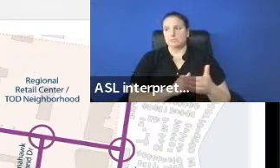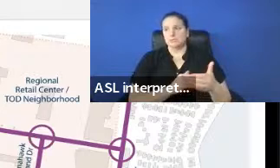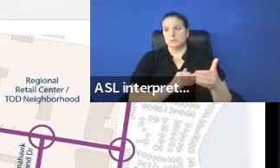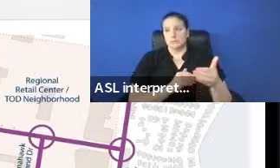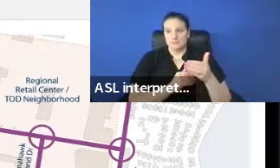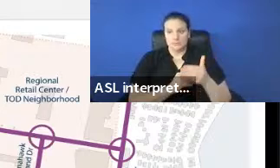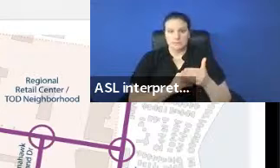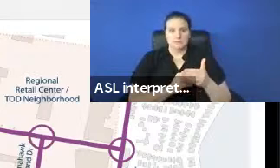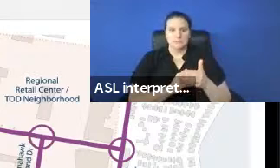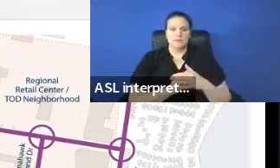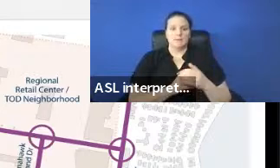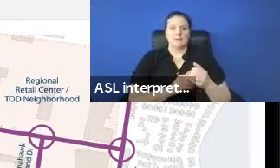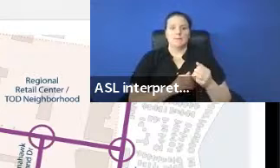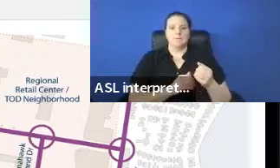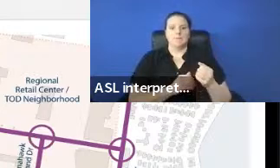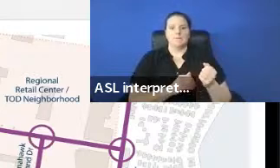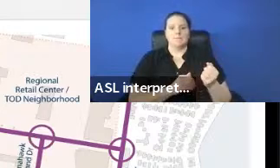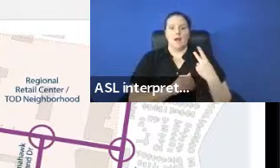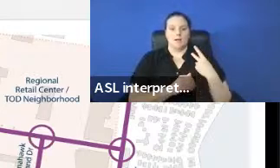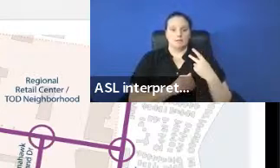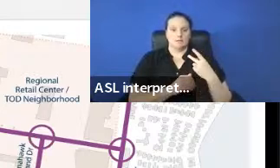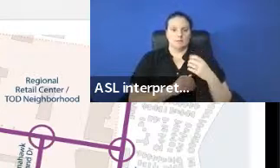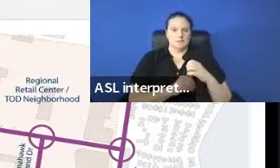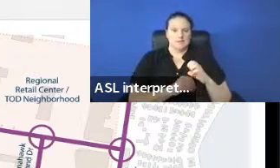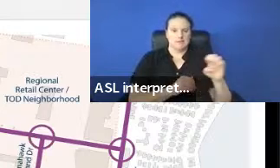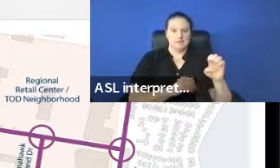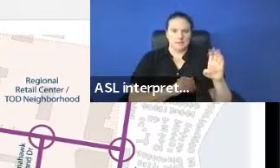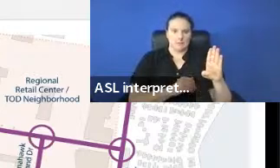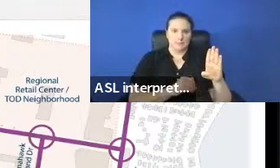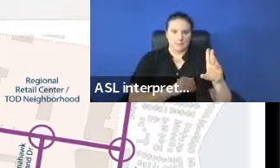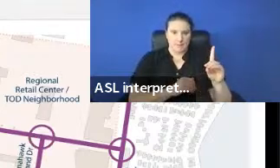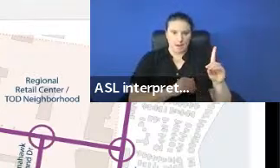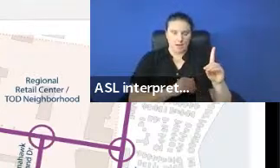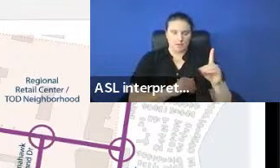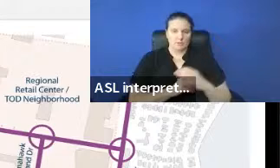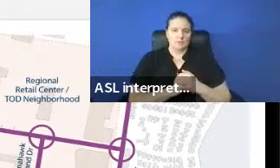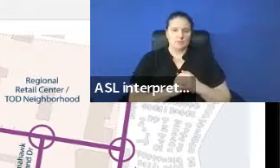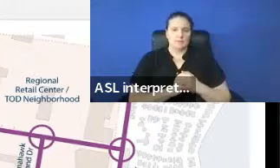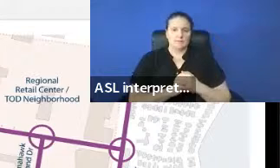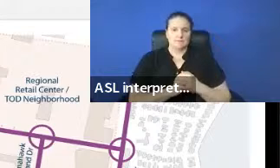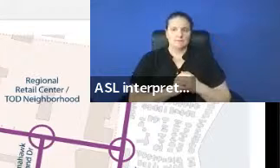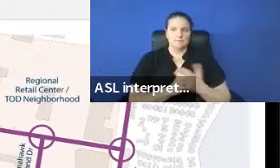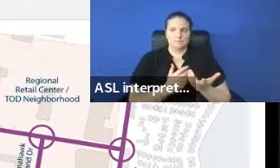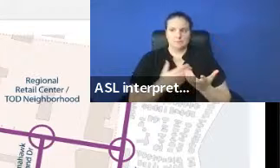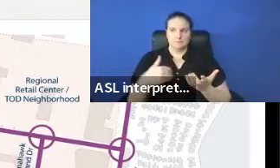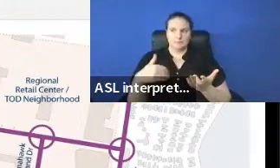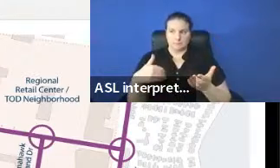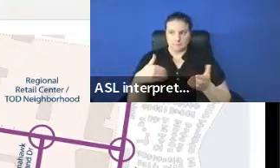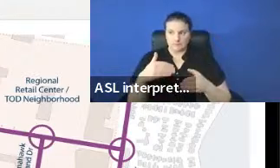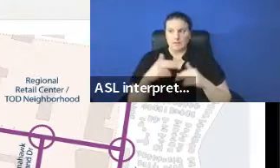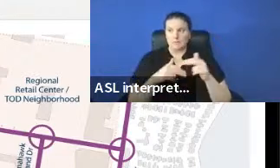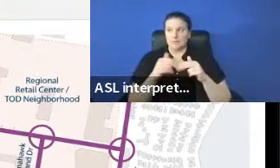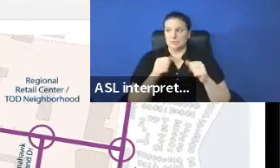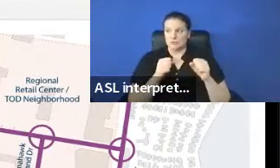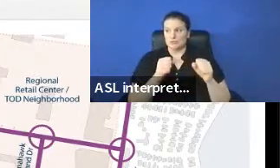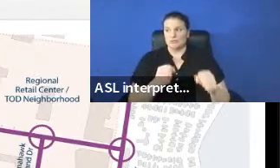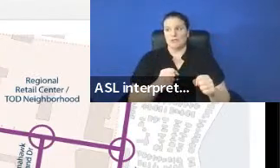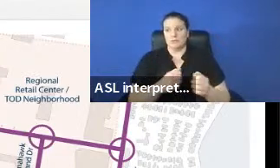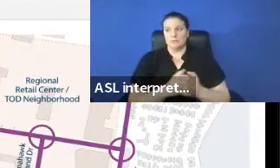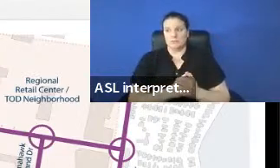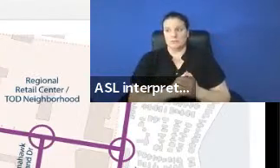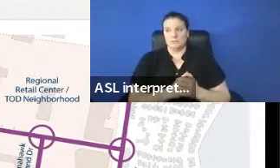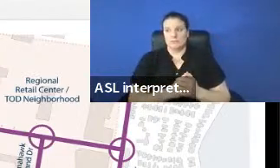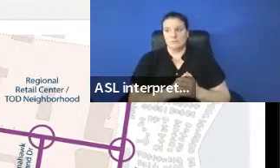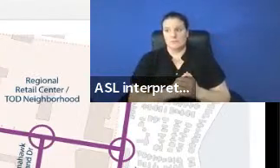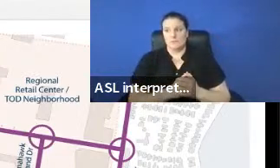distance backwards, meaning eastbound, to a yet-to-be-built street, right?